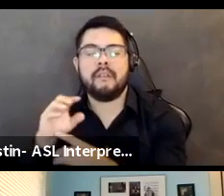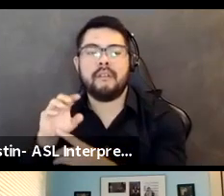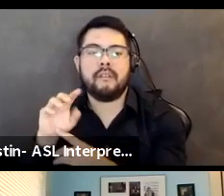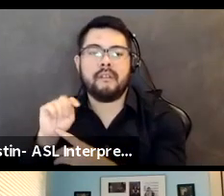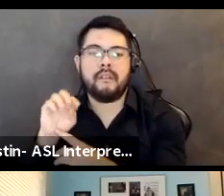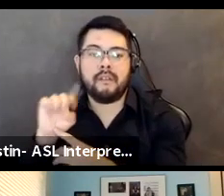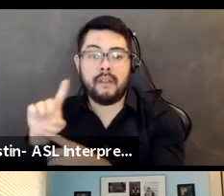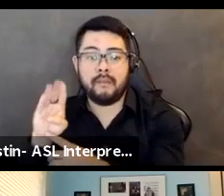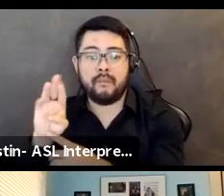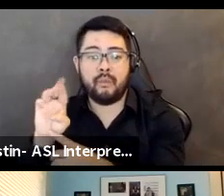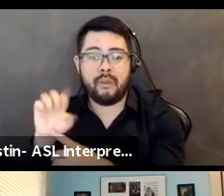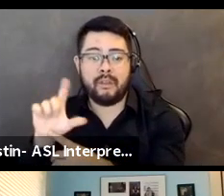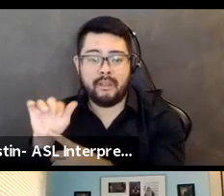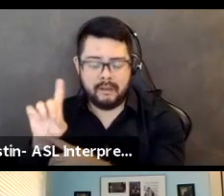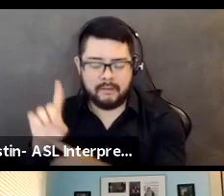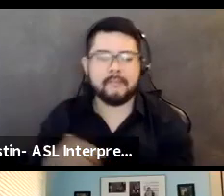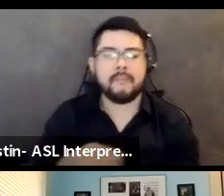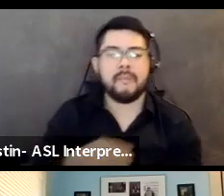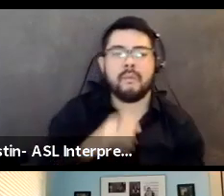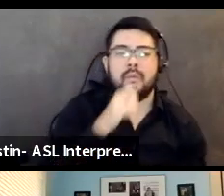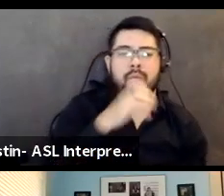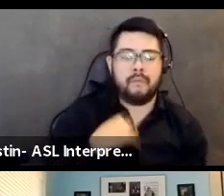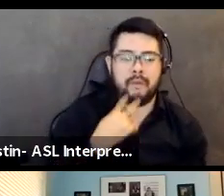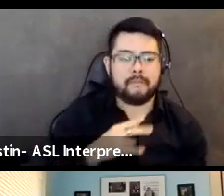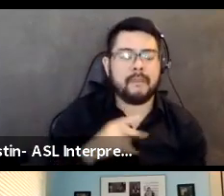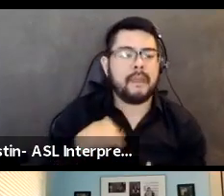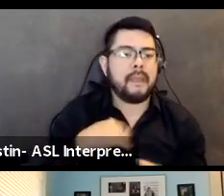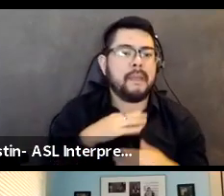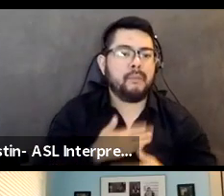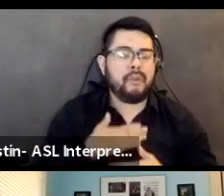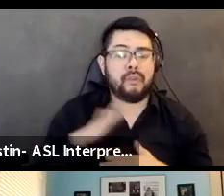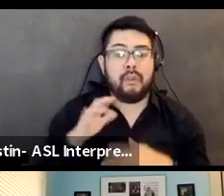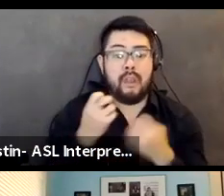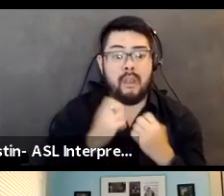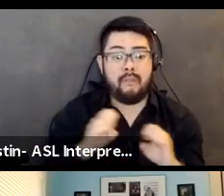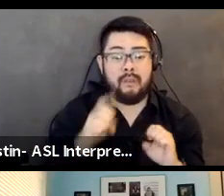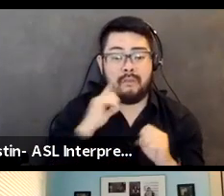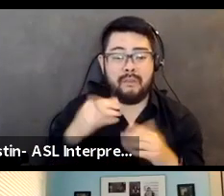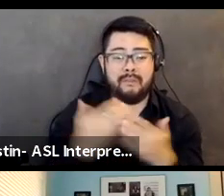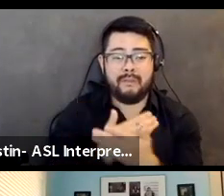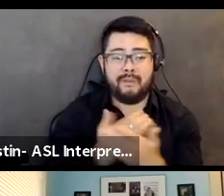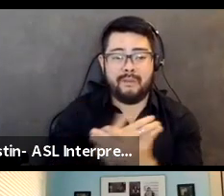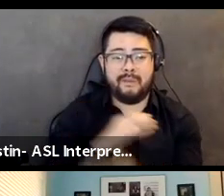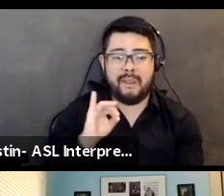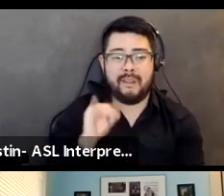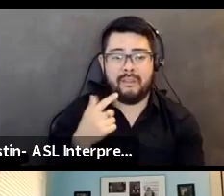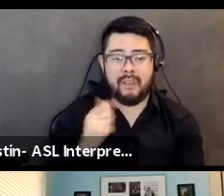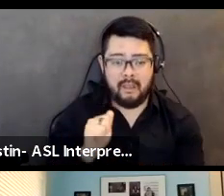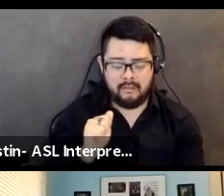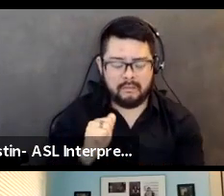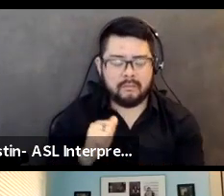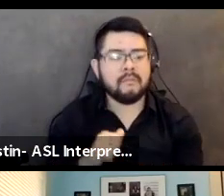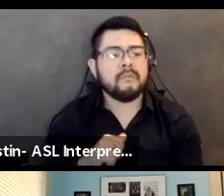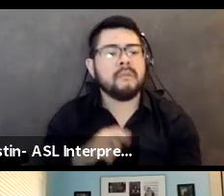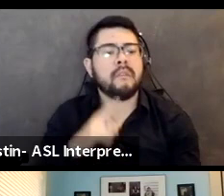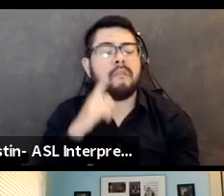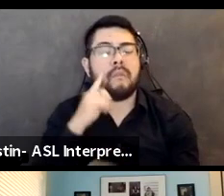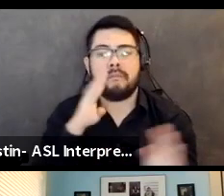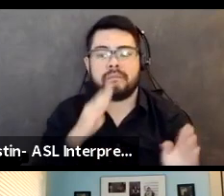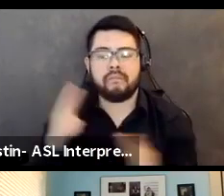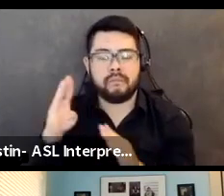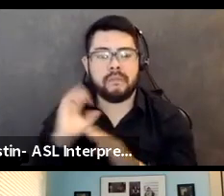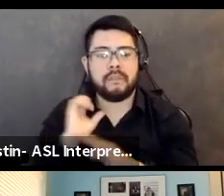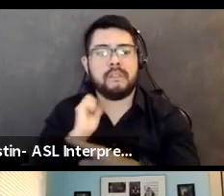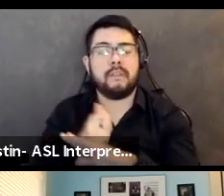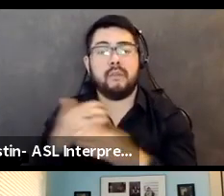i also just want to say that i really appreciate the efforts um that were made in the new iga um particularly the issues around erecting new